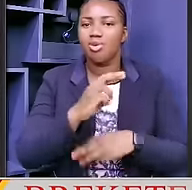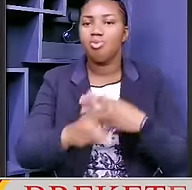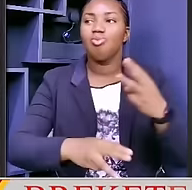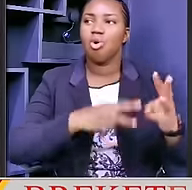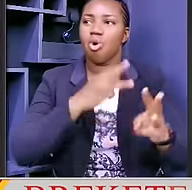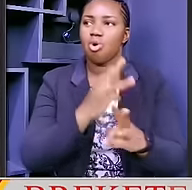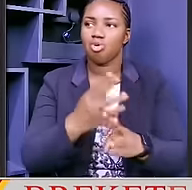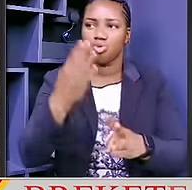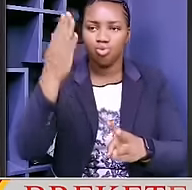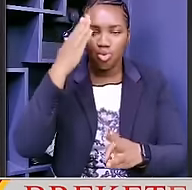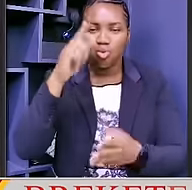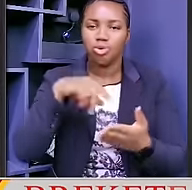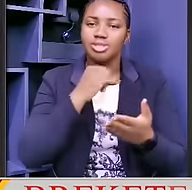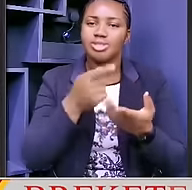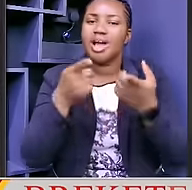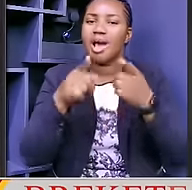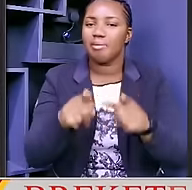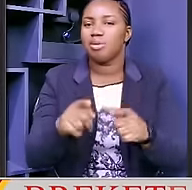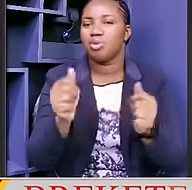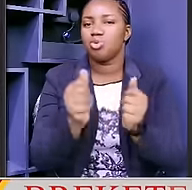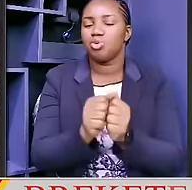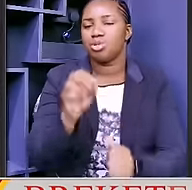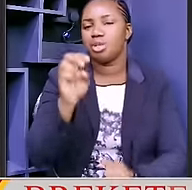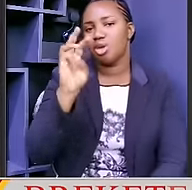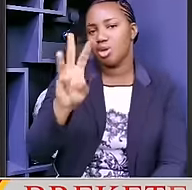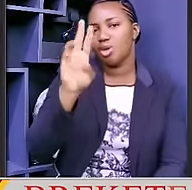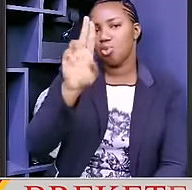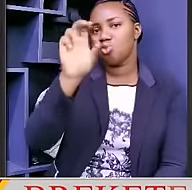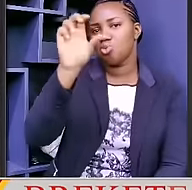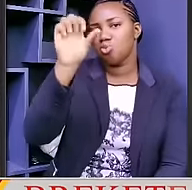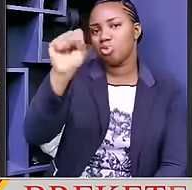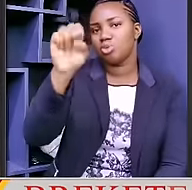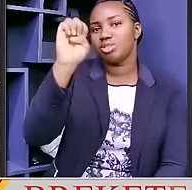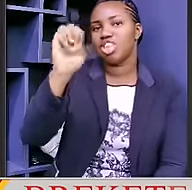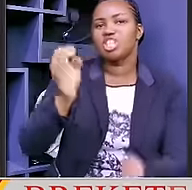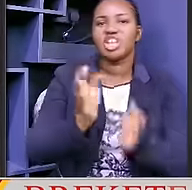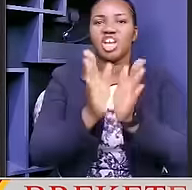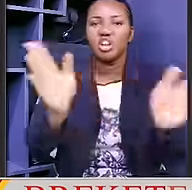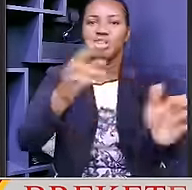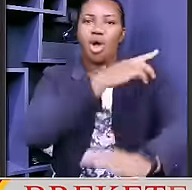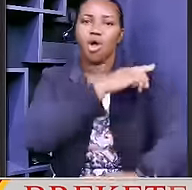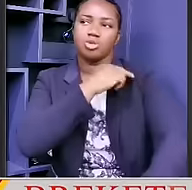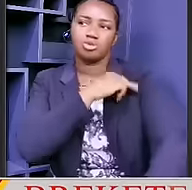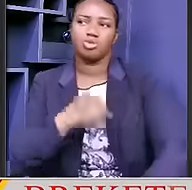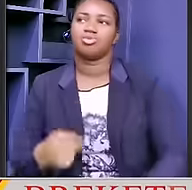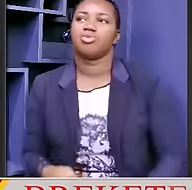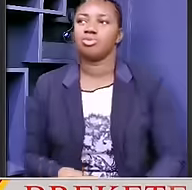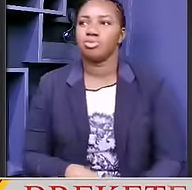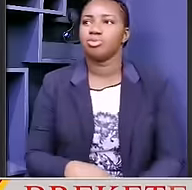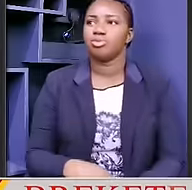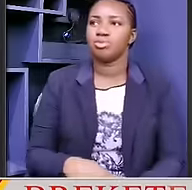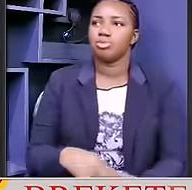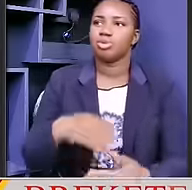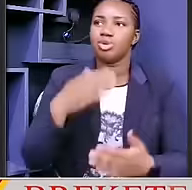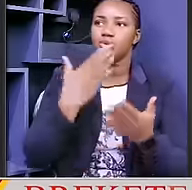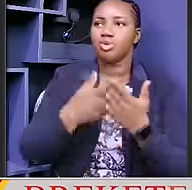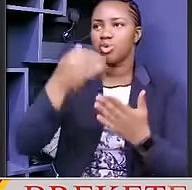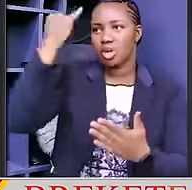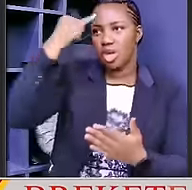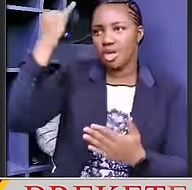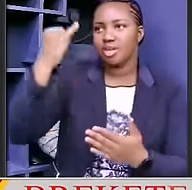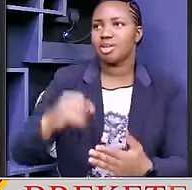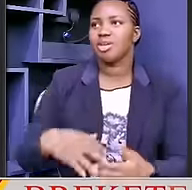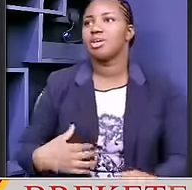know what thing they happen. Okay, with sir. Wuse General Hospital. Good idea, yes? Thank you, sir. I